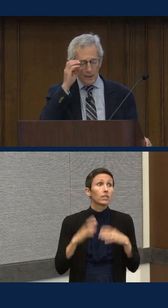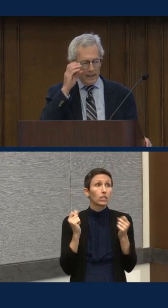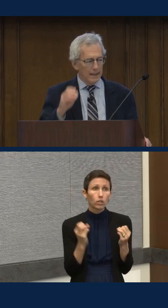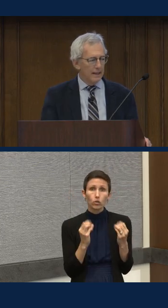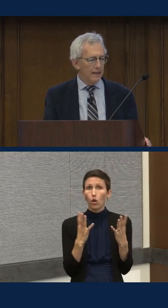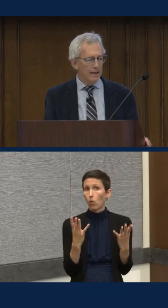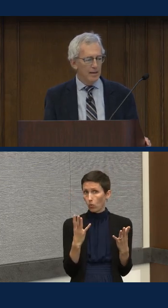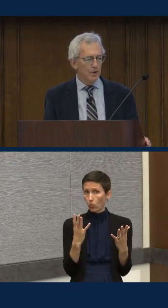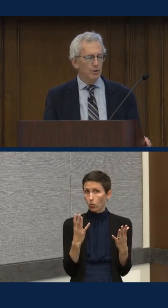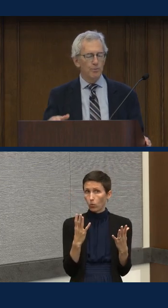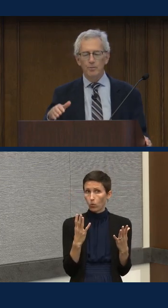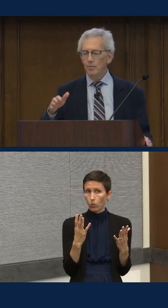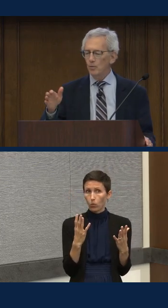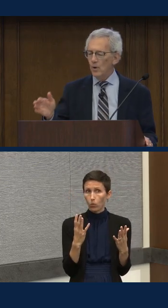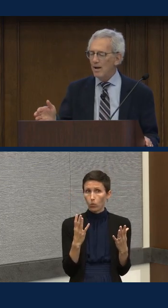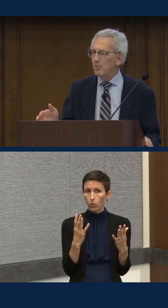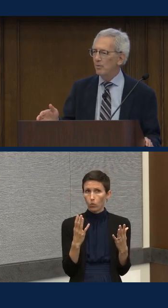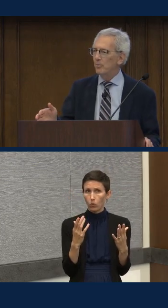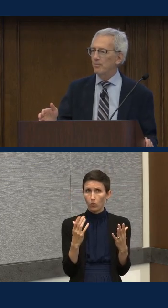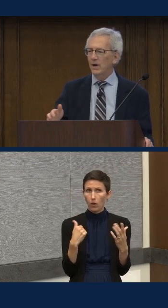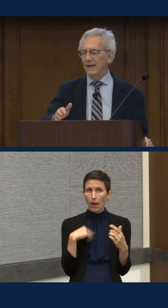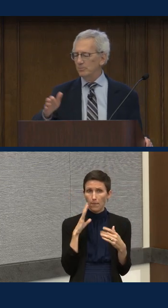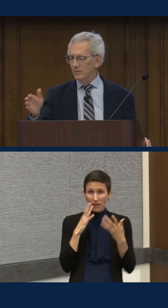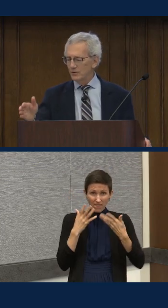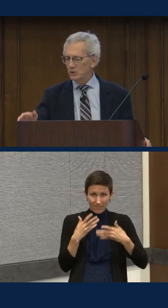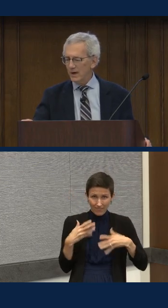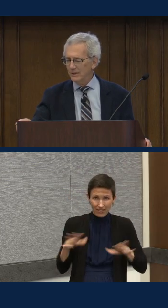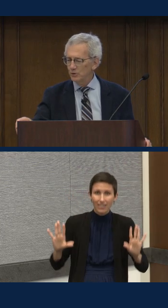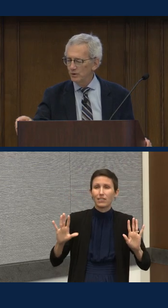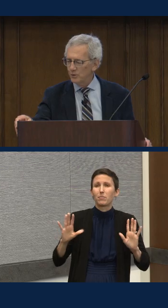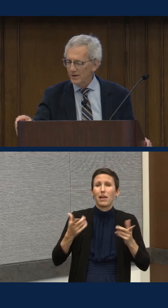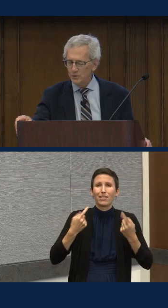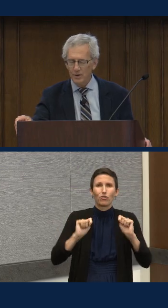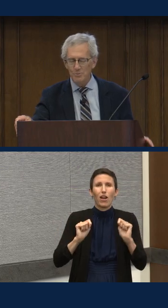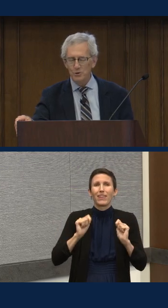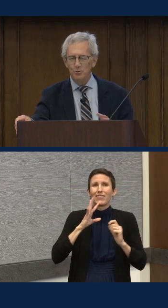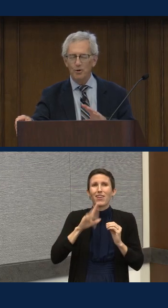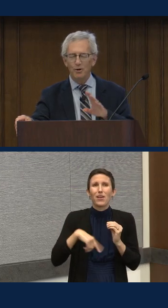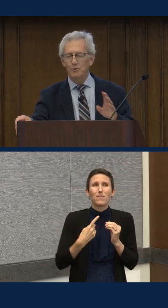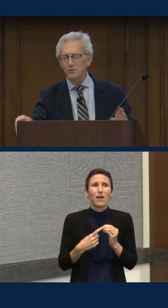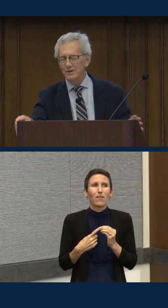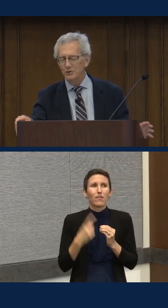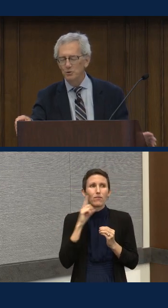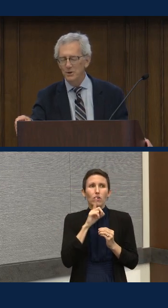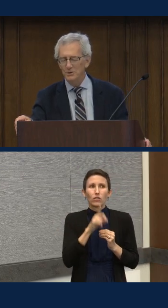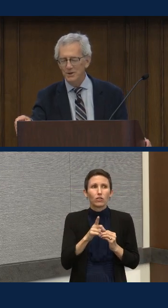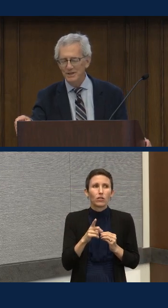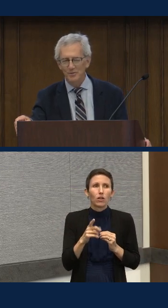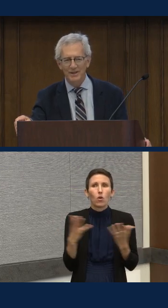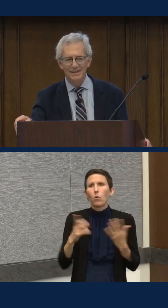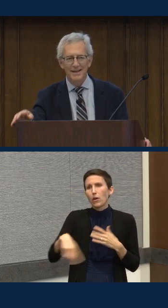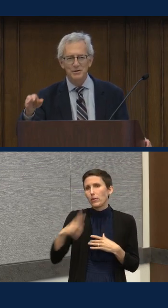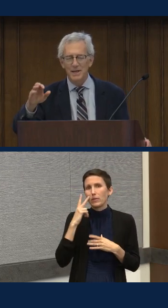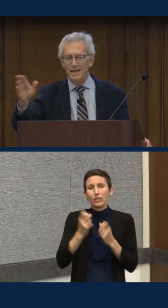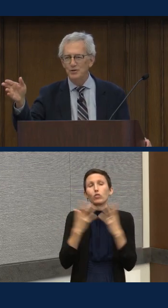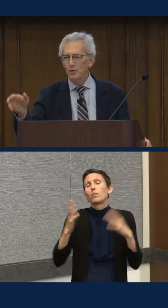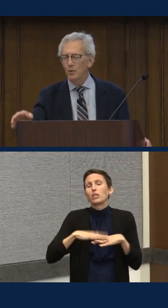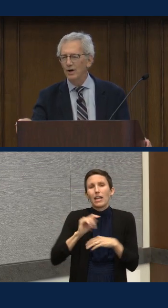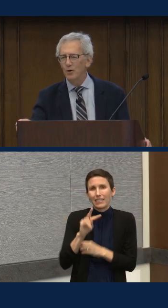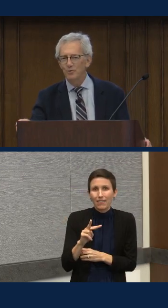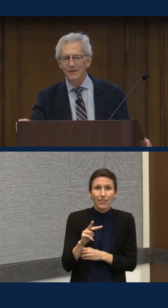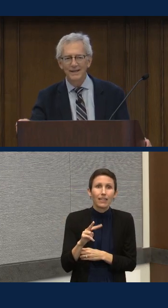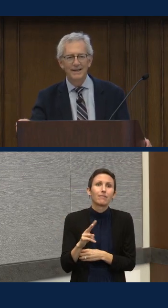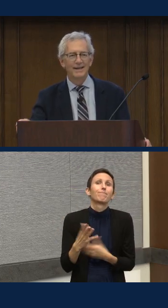So I'm going to wrap up by trying to address what I'm sure all of you see too much on TV, and that is ads